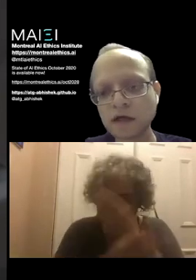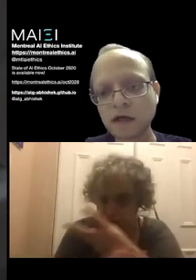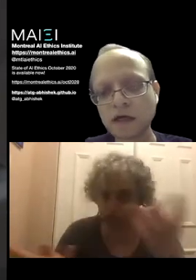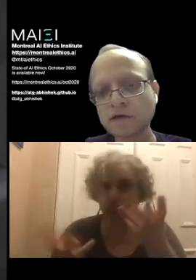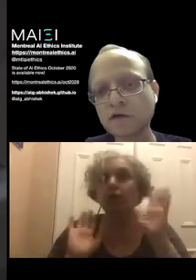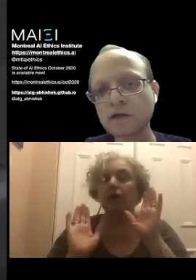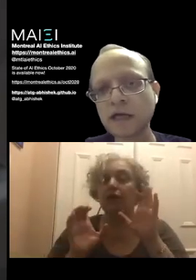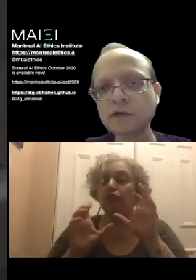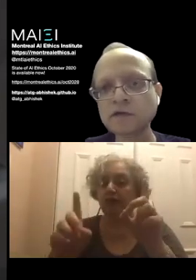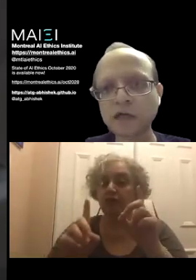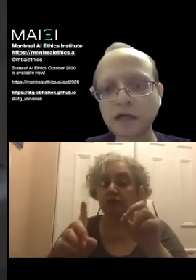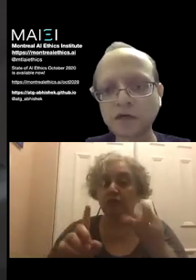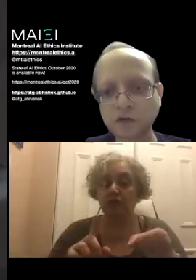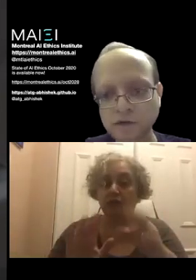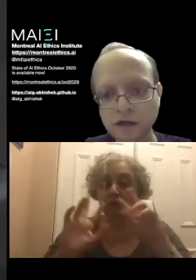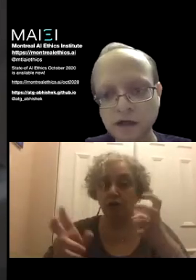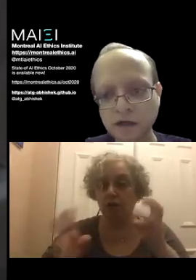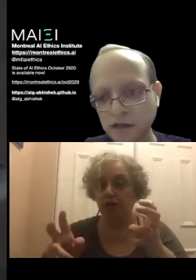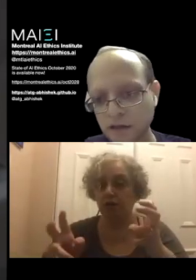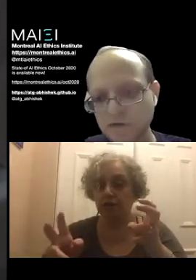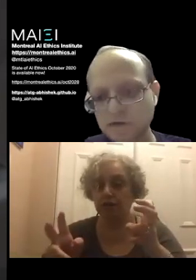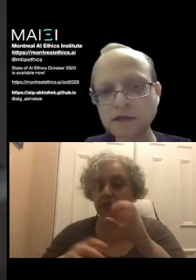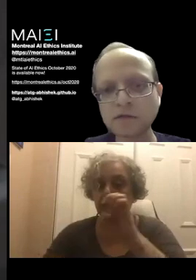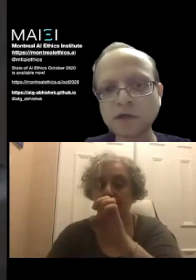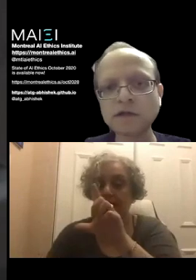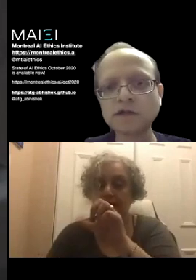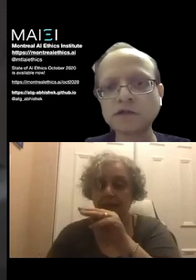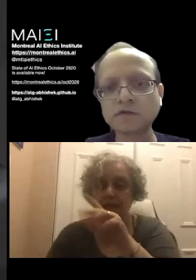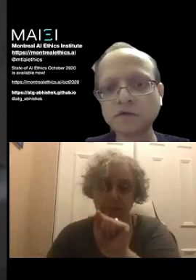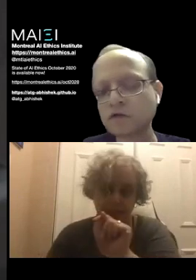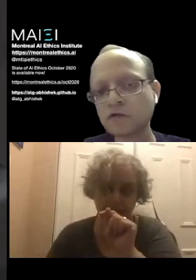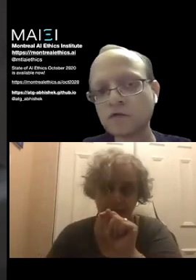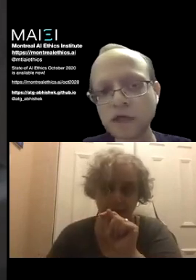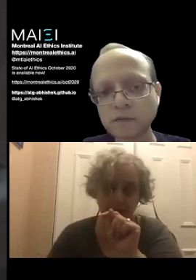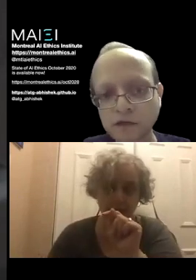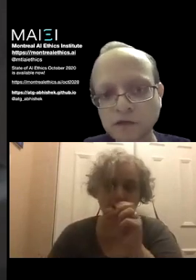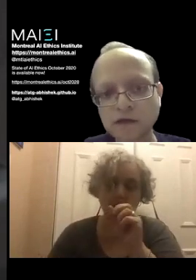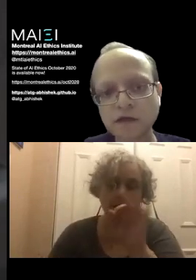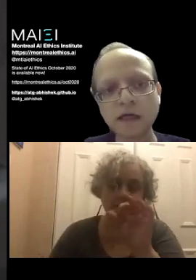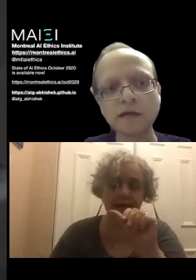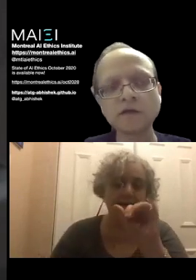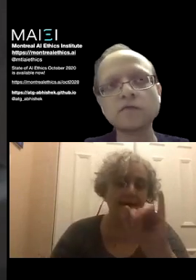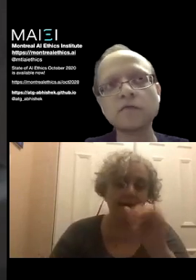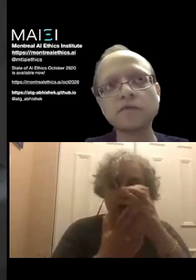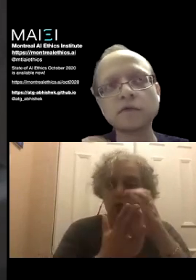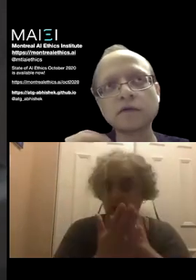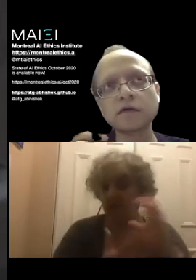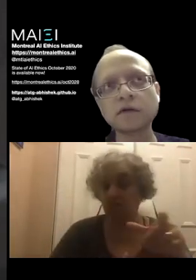this, and it's called the Elements of AI course. And it's linked in the presentation for those who might be interested. And